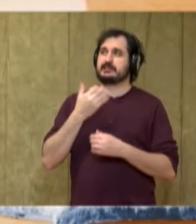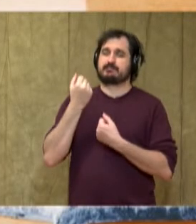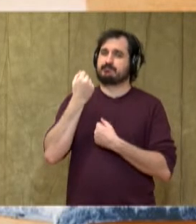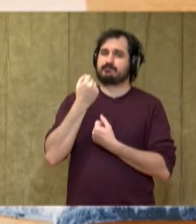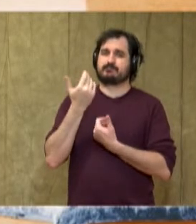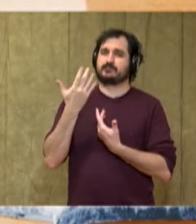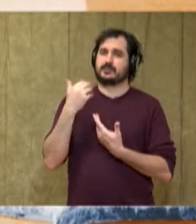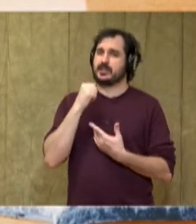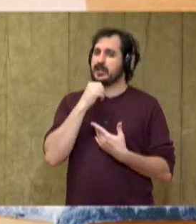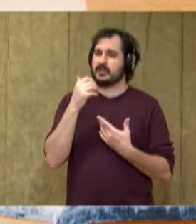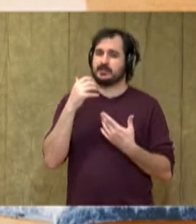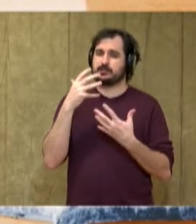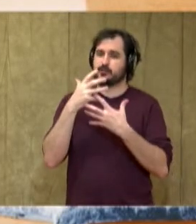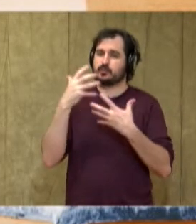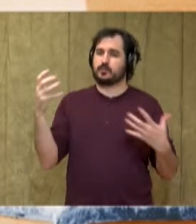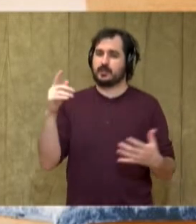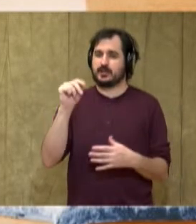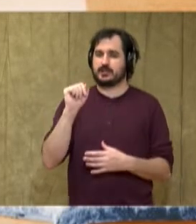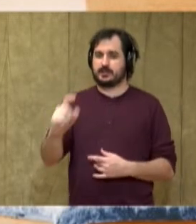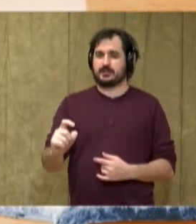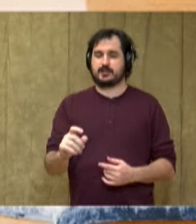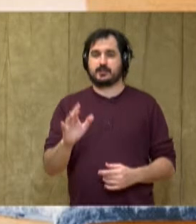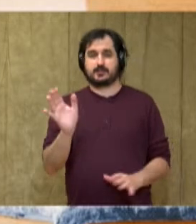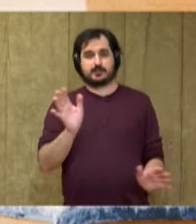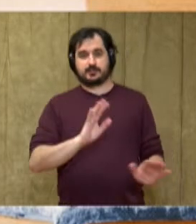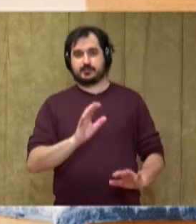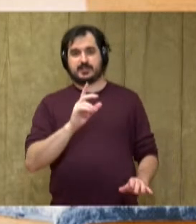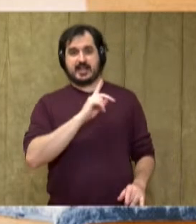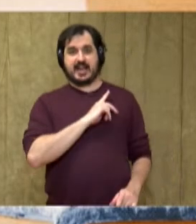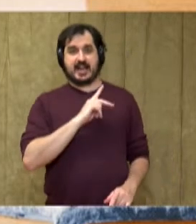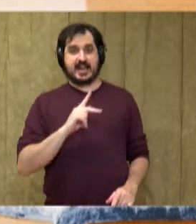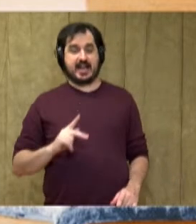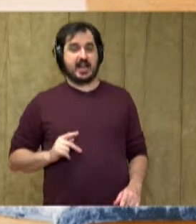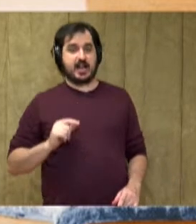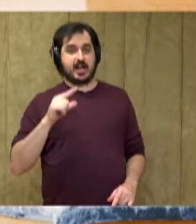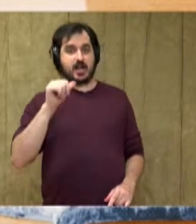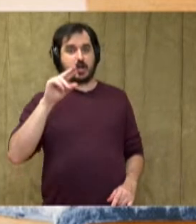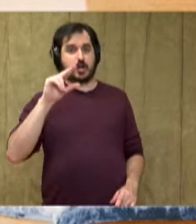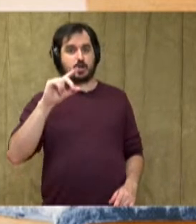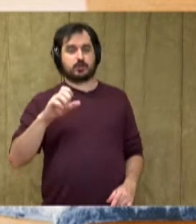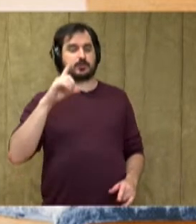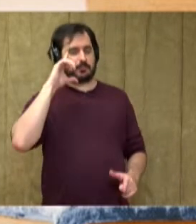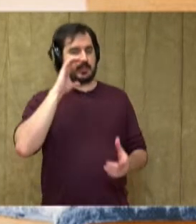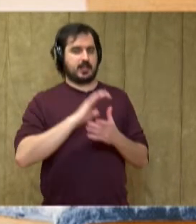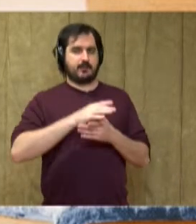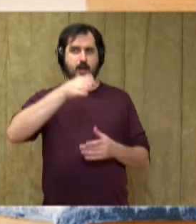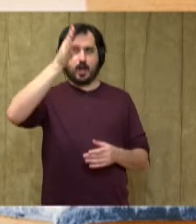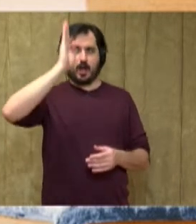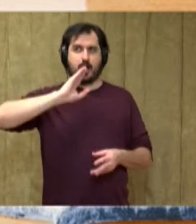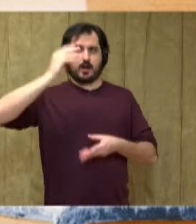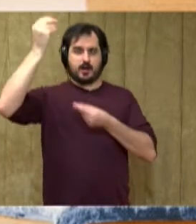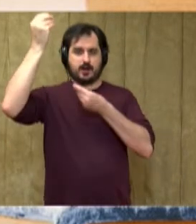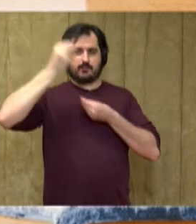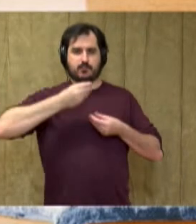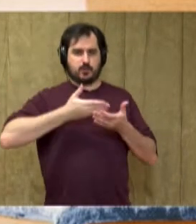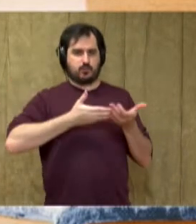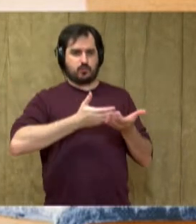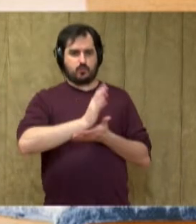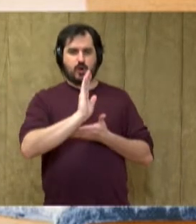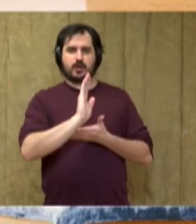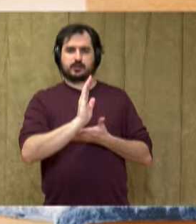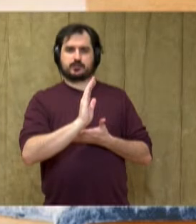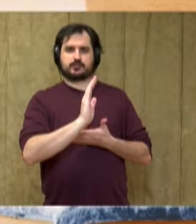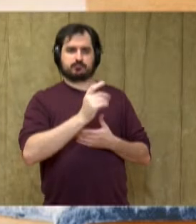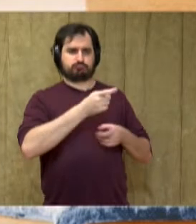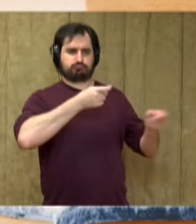King George believed that God gave noblemen the divine right to rule and that the colonists had a duty